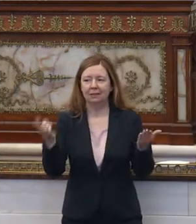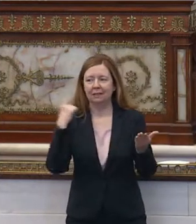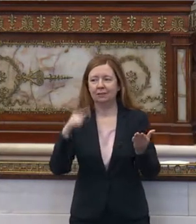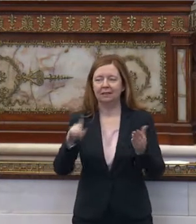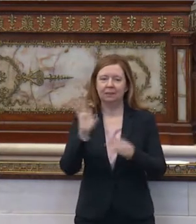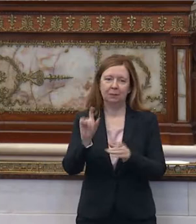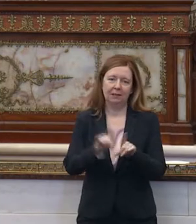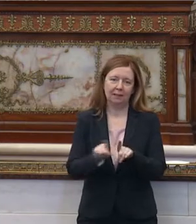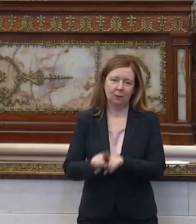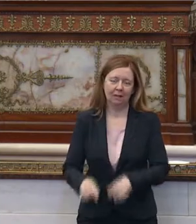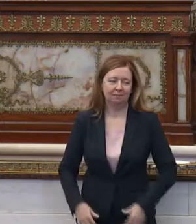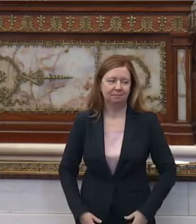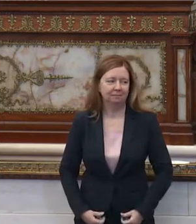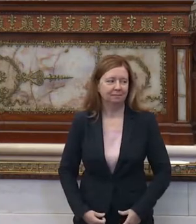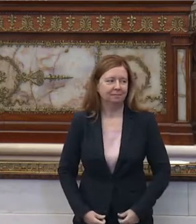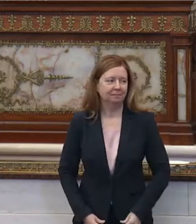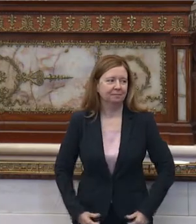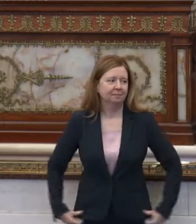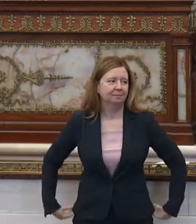bill as well.